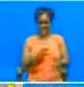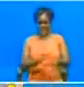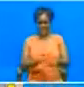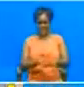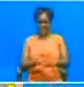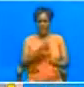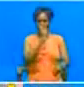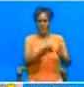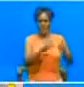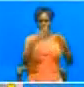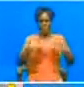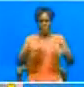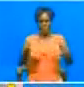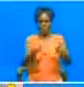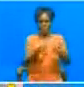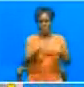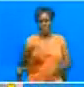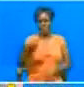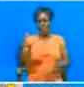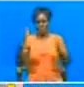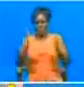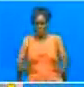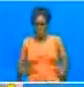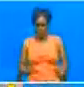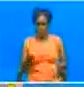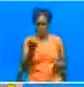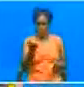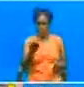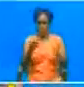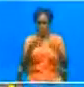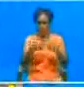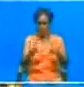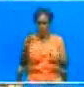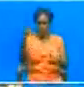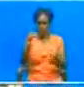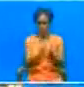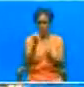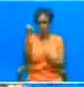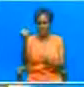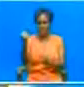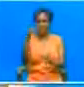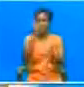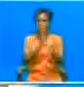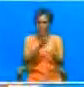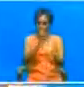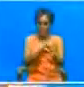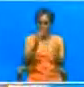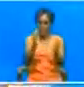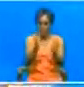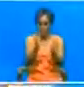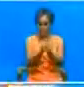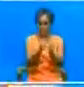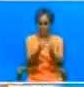For athletes like Commonwealth 5,000 meters champion Marcy Cherono, who is yet to start the 2015 season, her participation in the 1500 meters